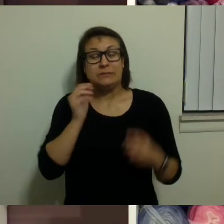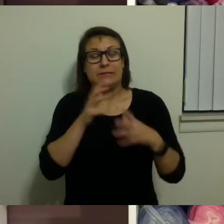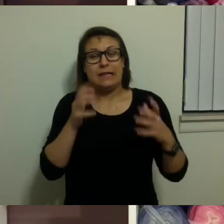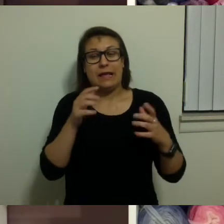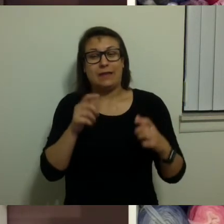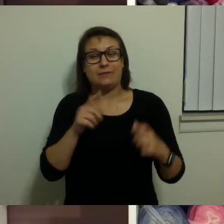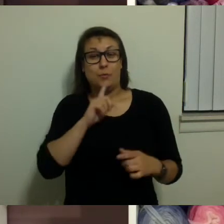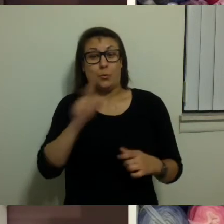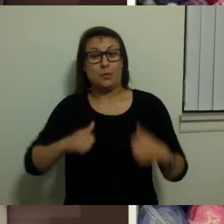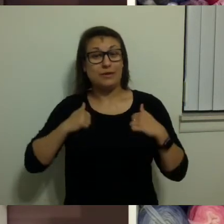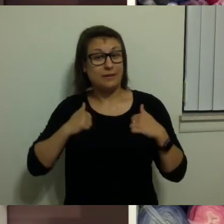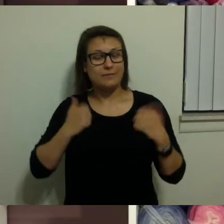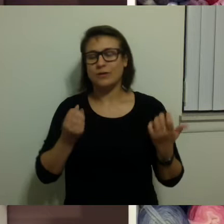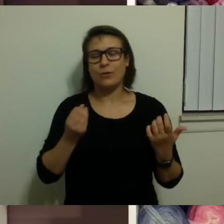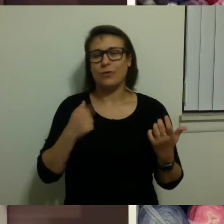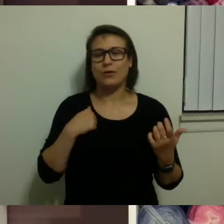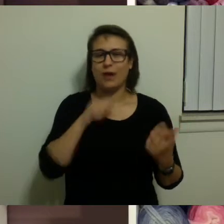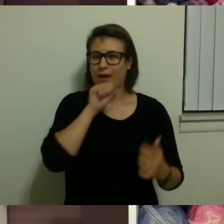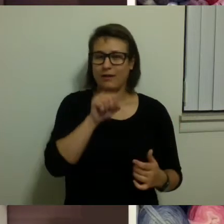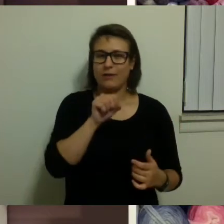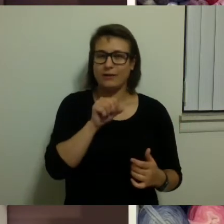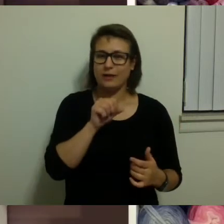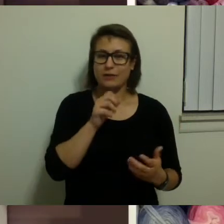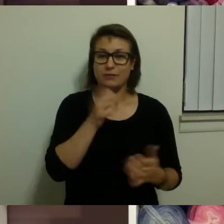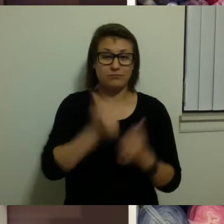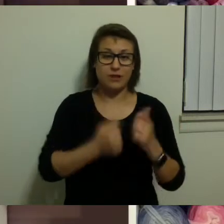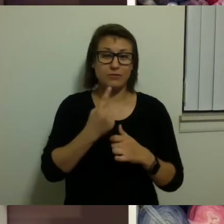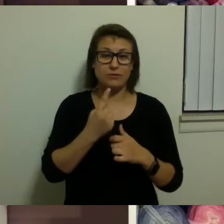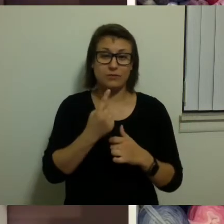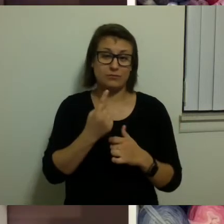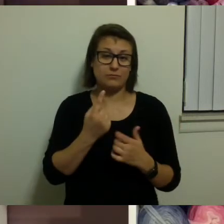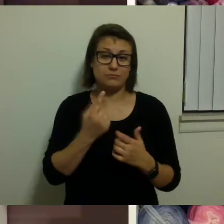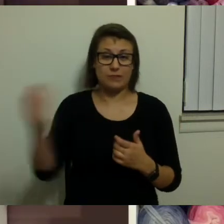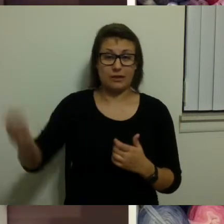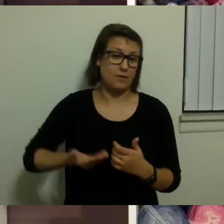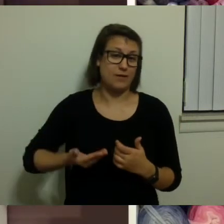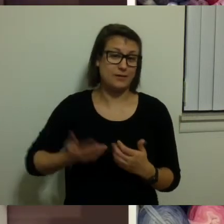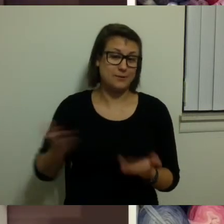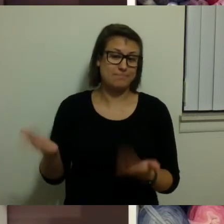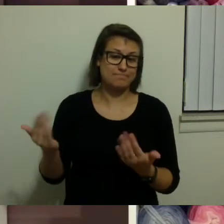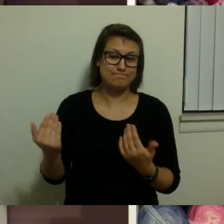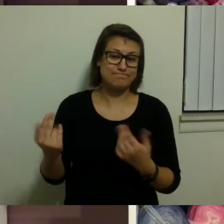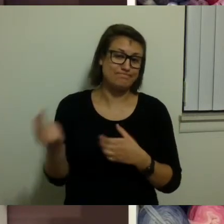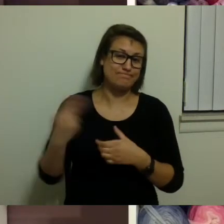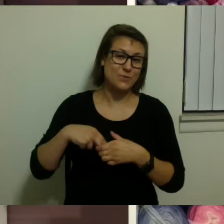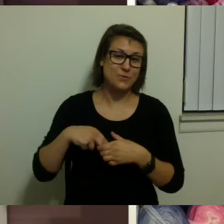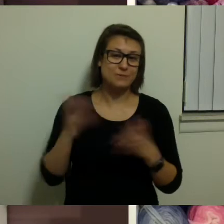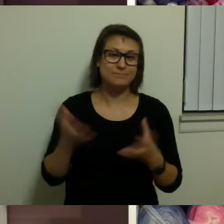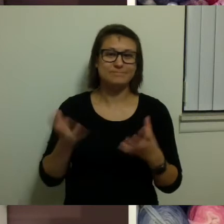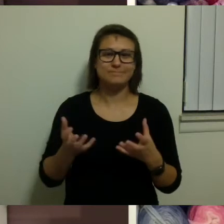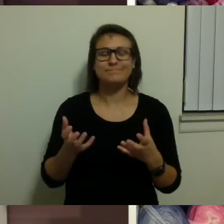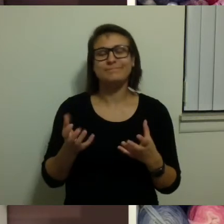so I love it. And everybody is invited to join in the discussion,